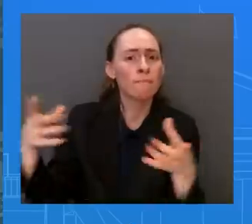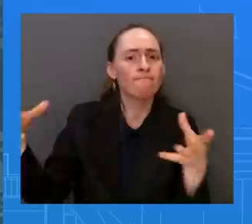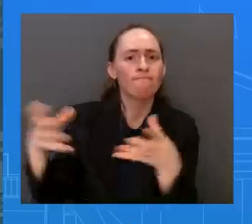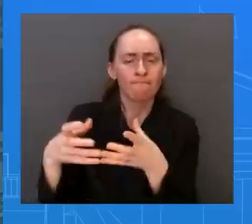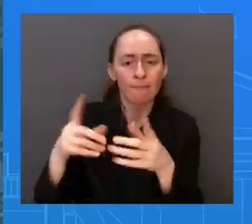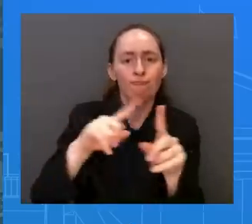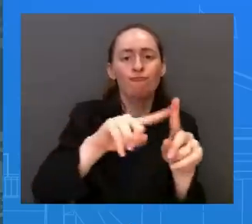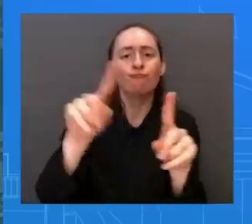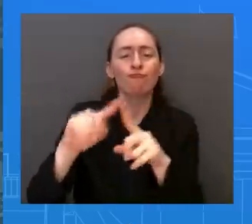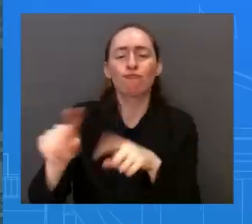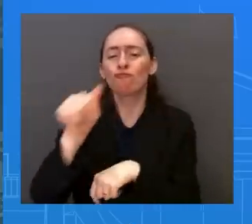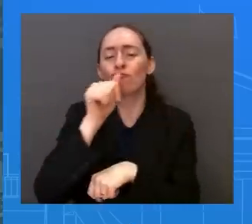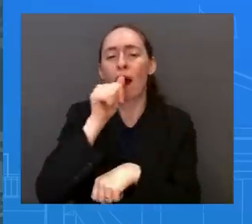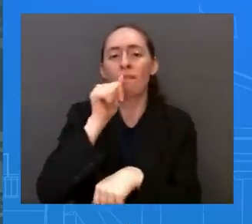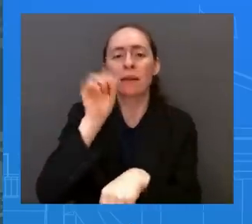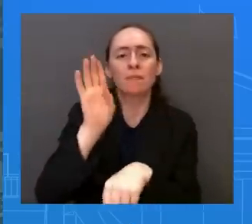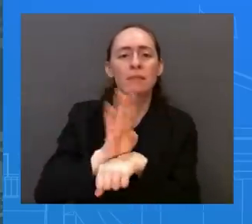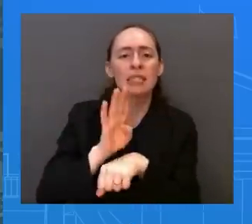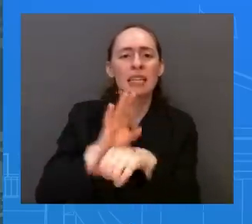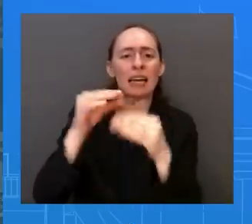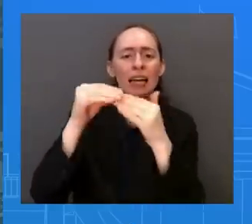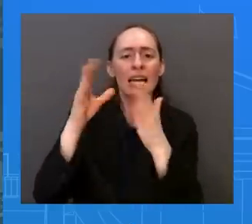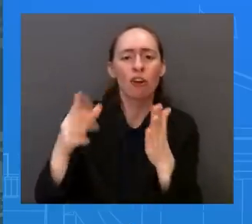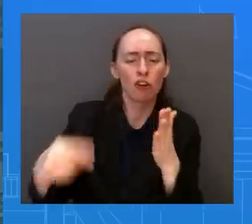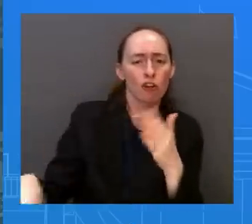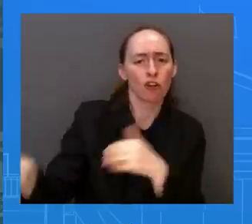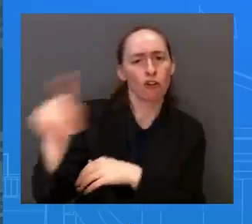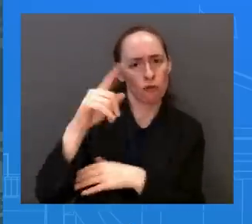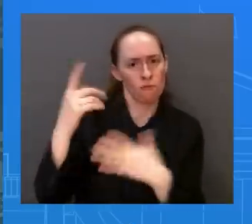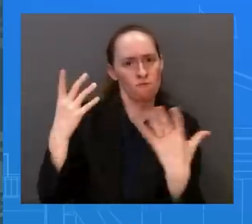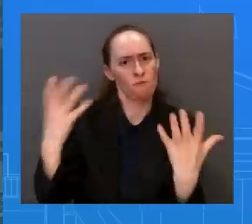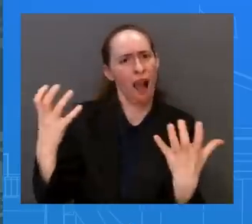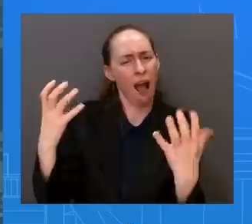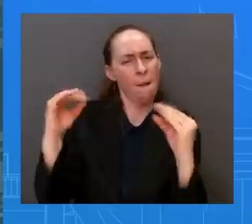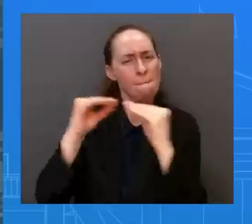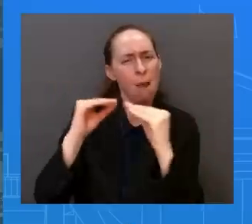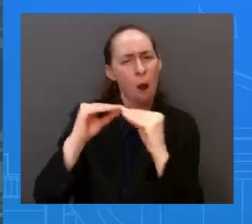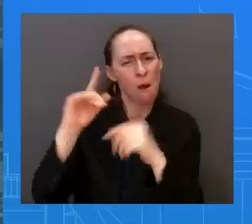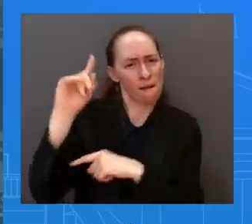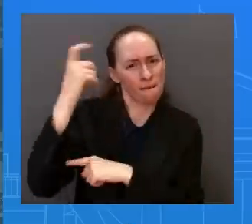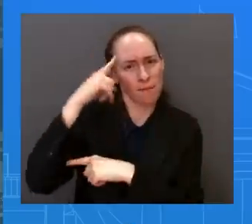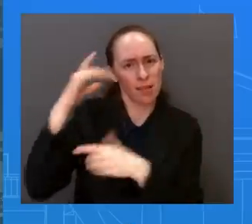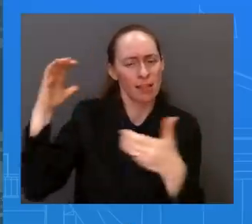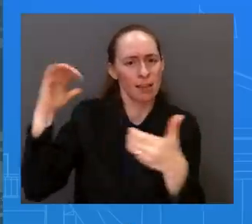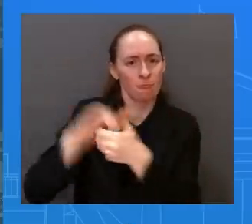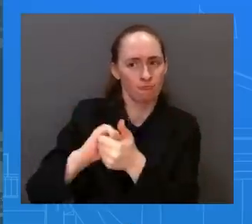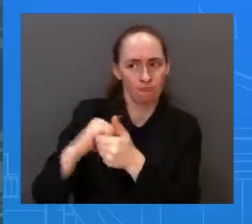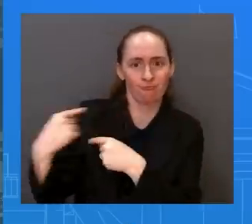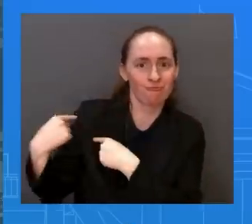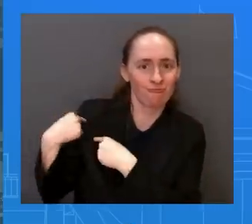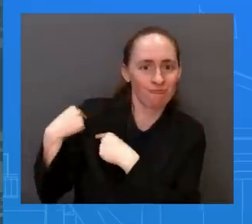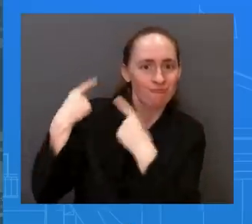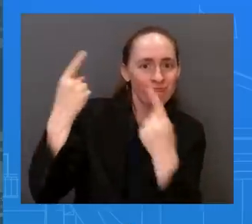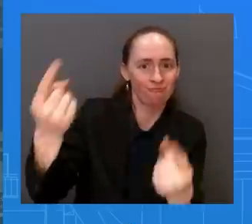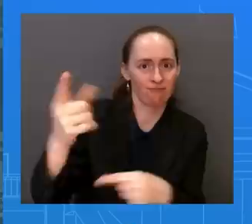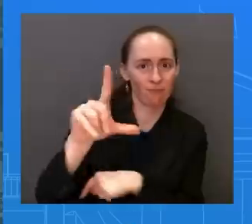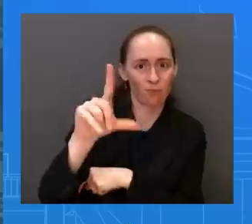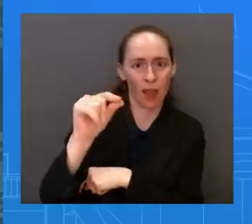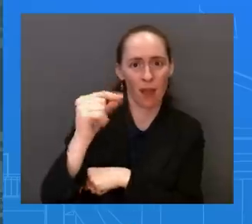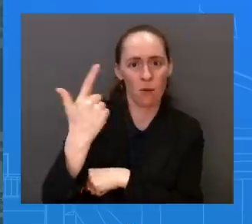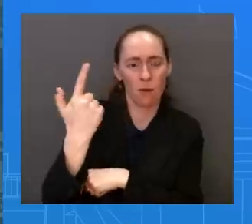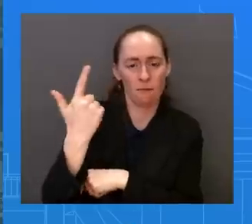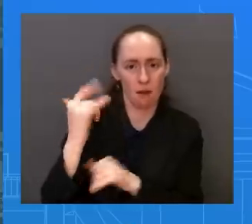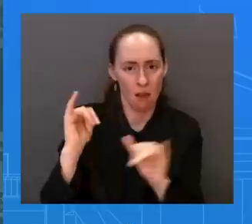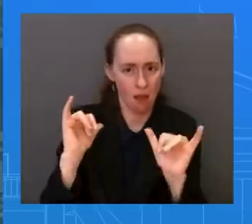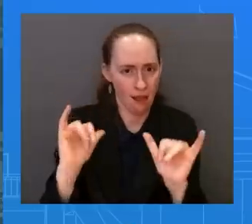partnership she launched in 2021 to address the root causes of migration from Honduras, Guatemala, and El Salvador.